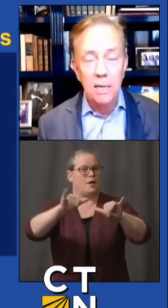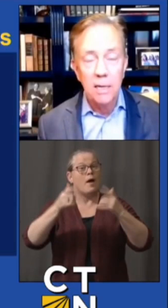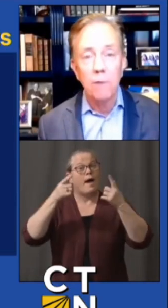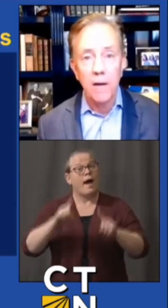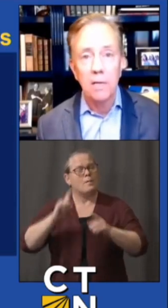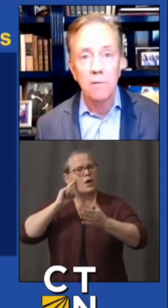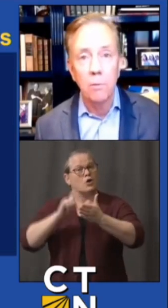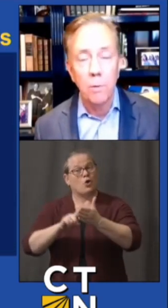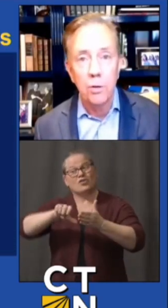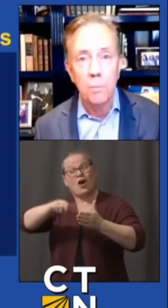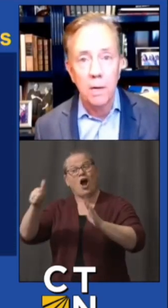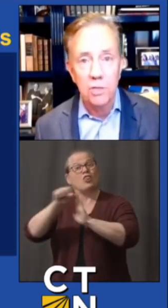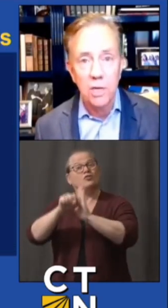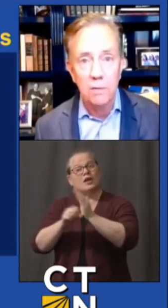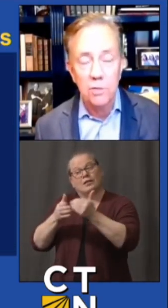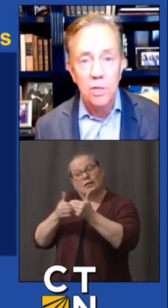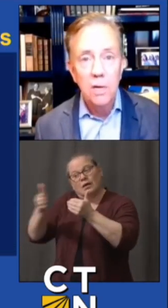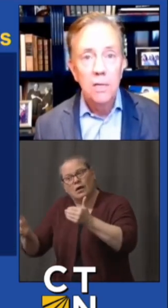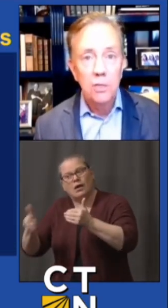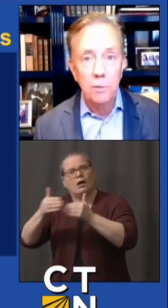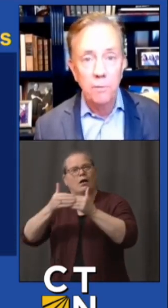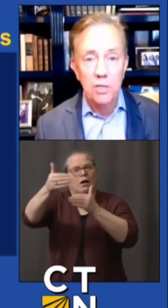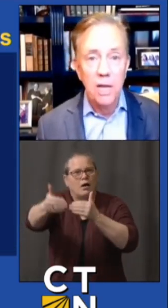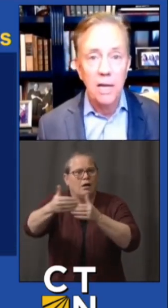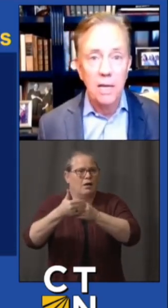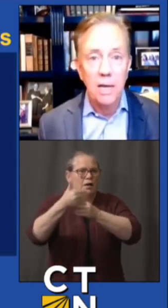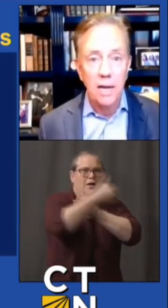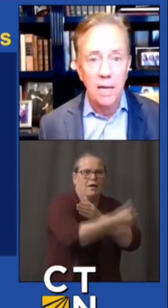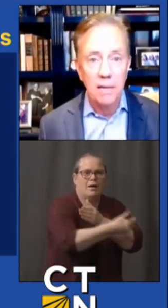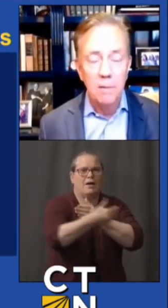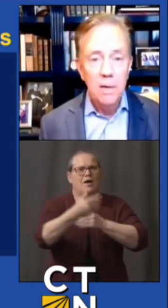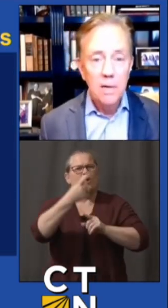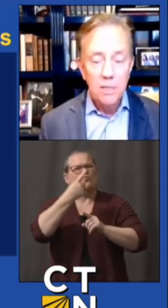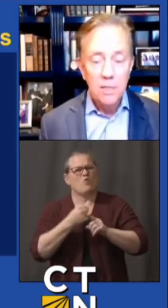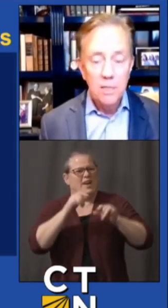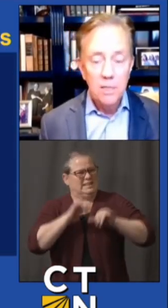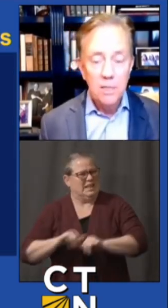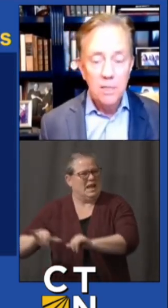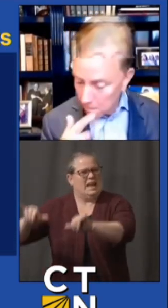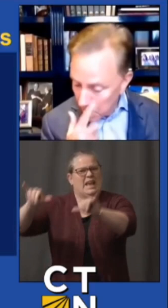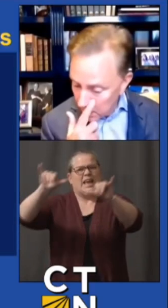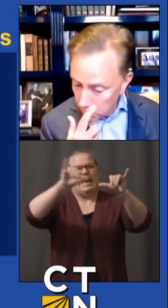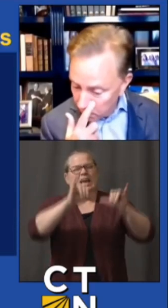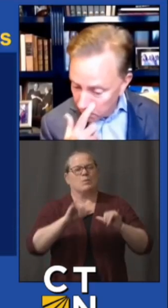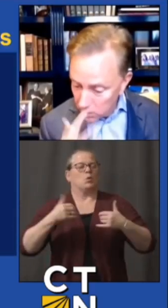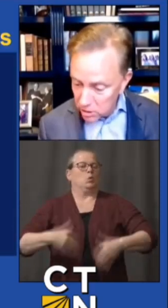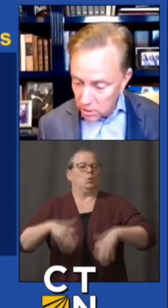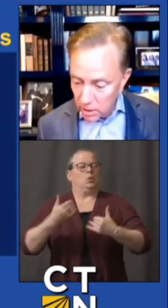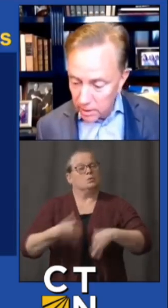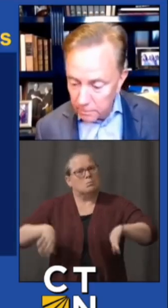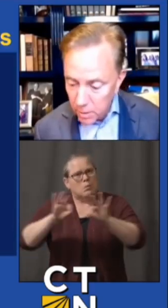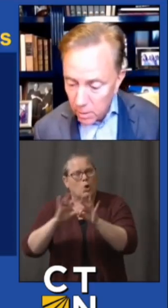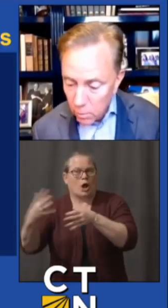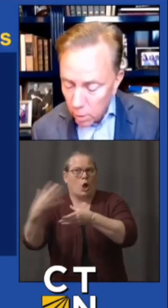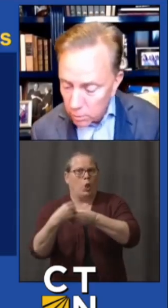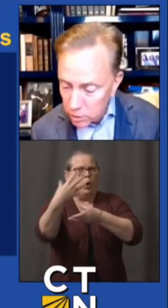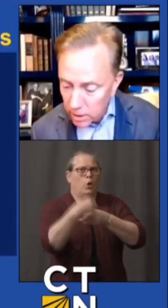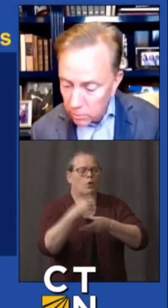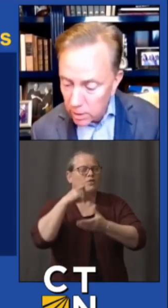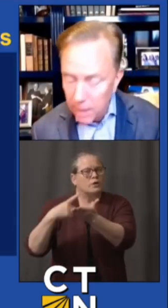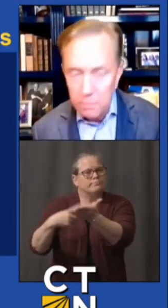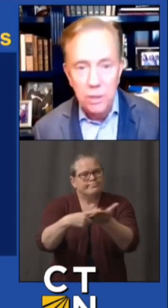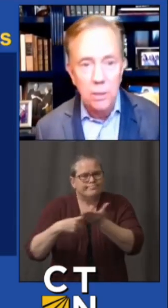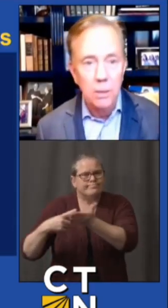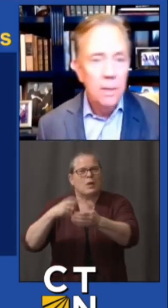more effective than what we do by ourselves just for the state of Connecticut. So we keep that in mind as we focus on what we're trying